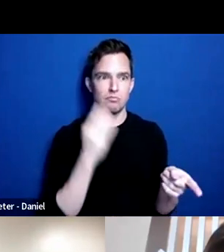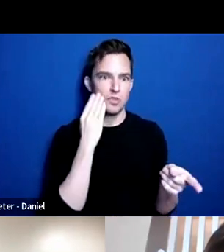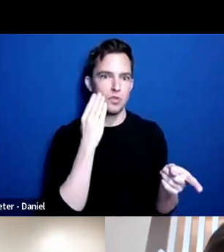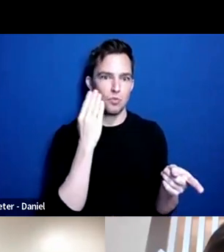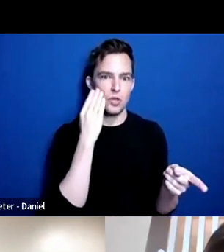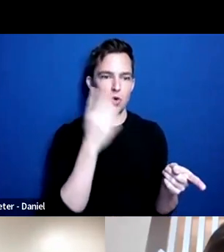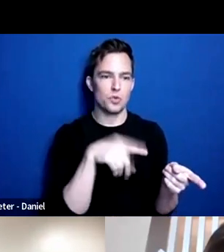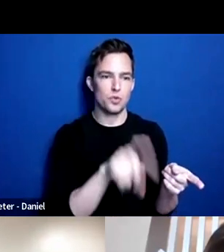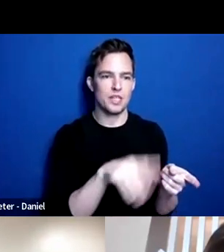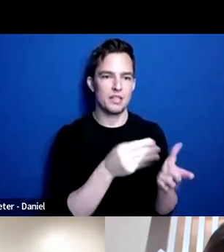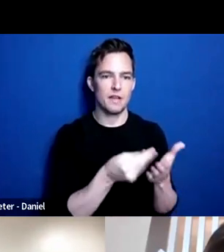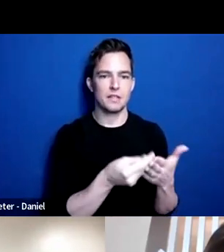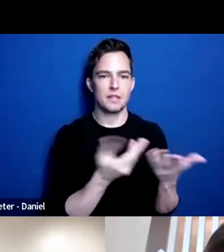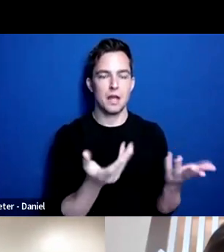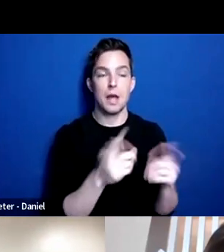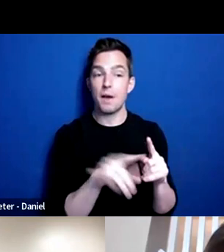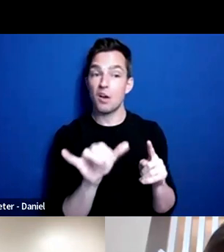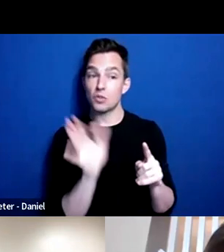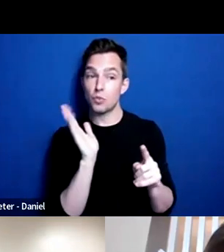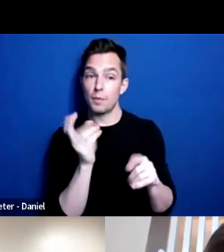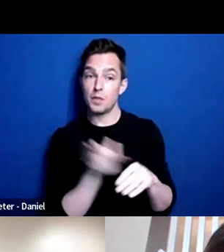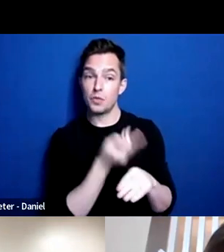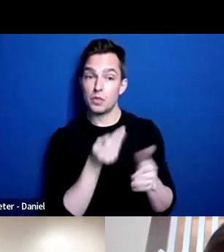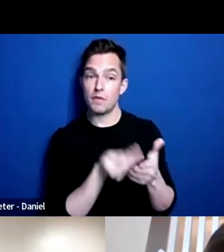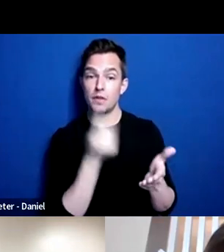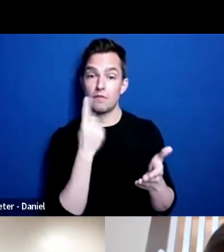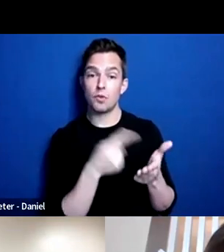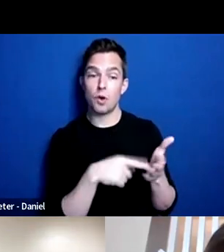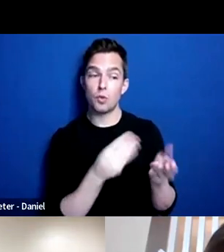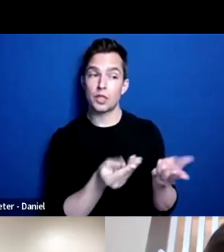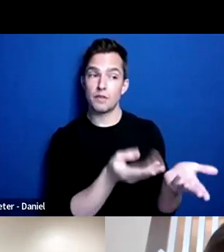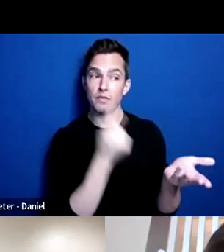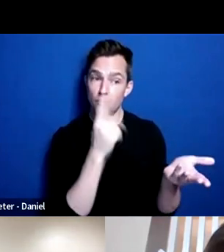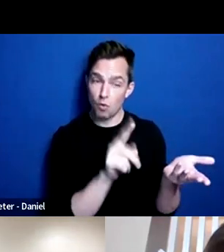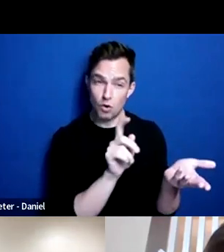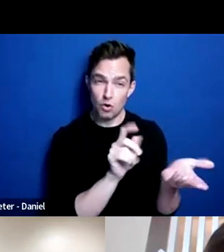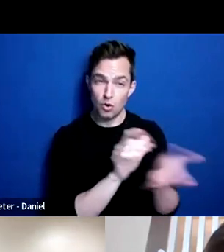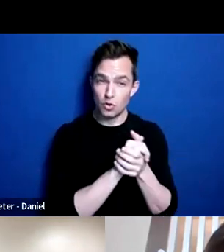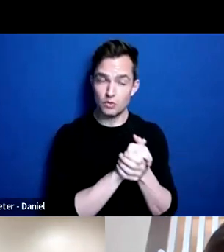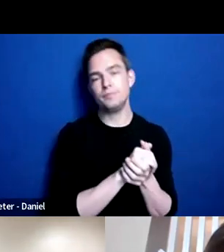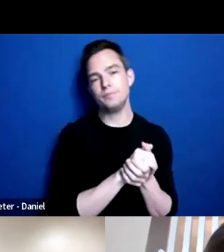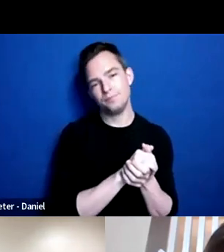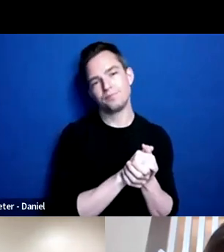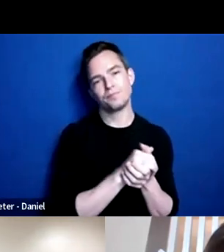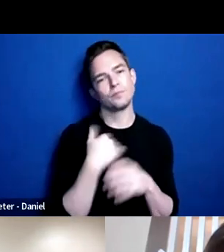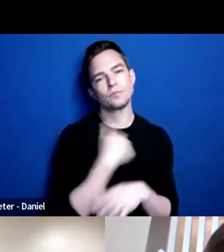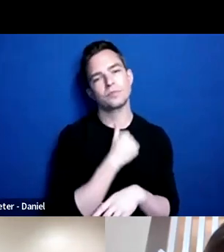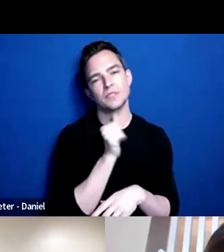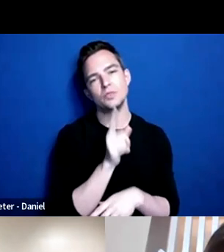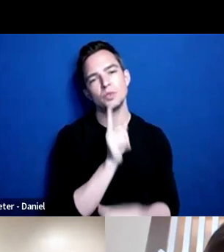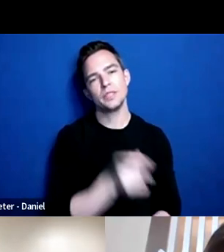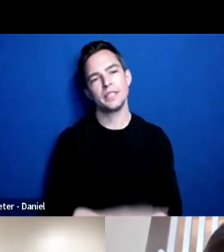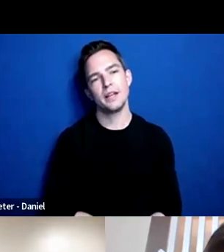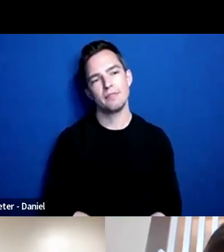need the funds, but it's also, are you going to be utilizing the funds for what we're giving them to you for? We didn't really,